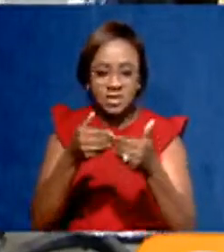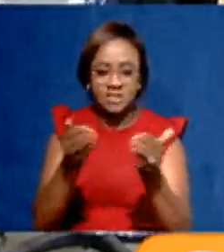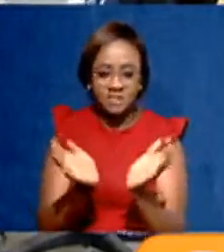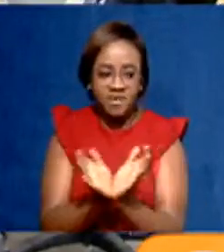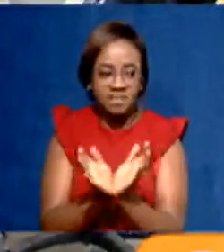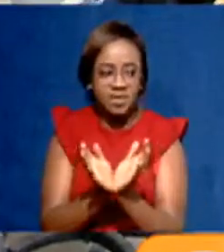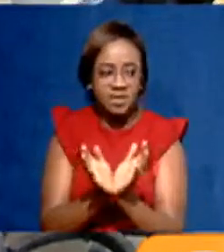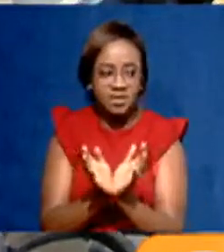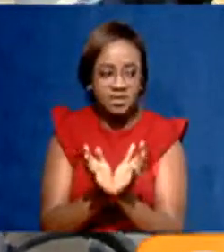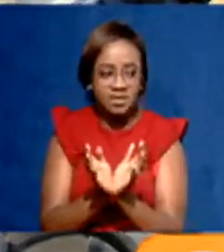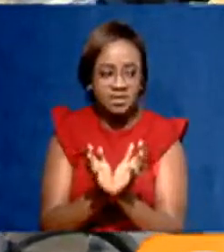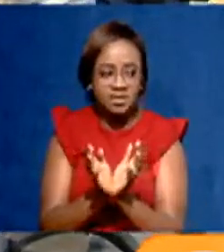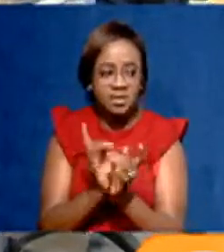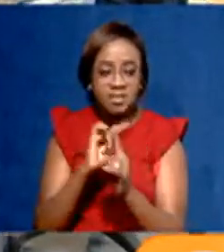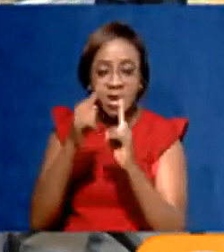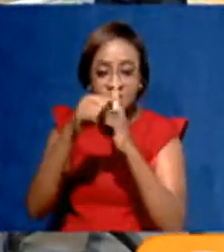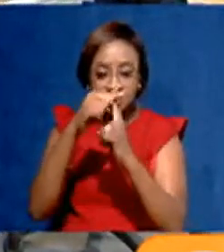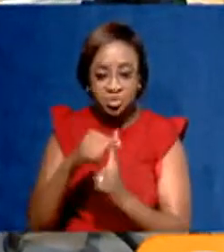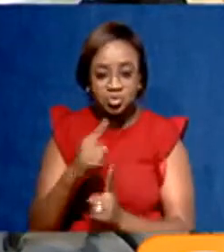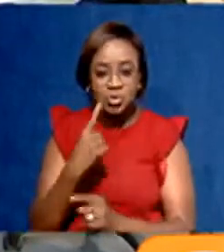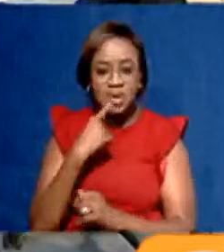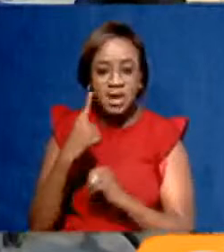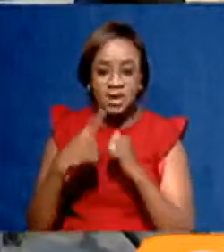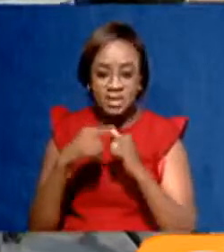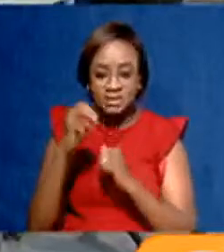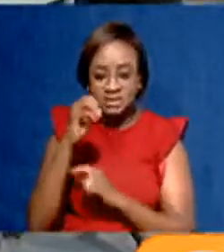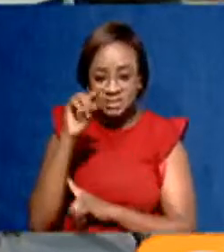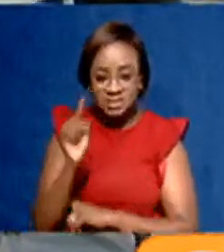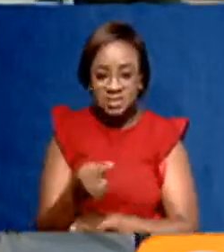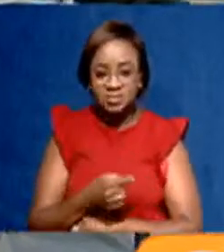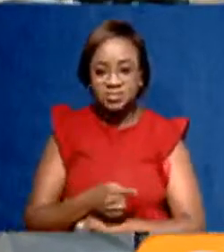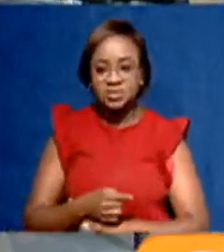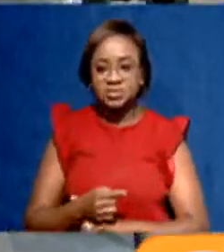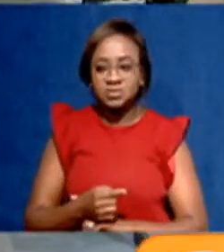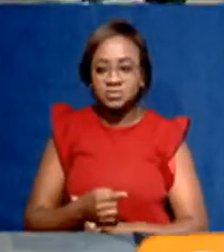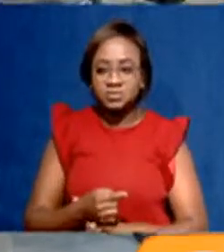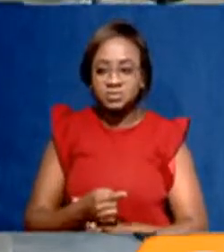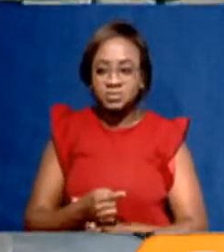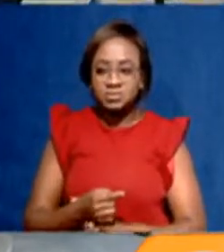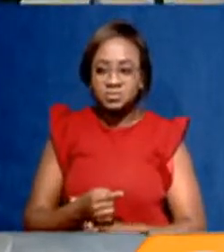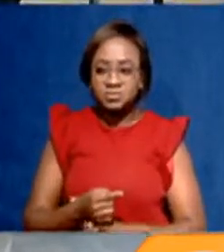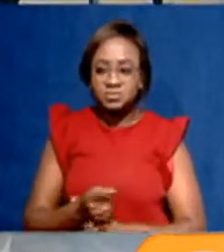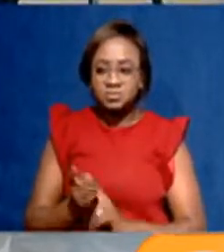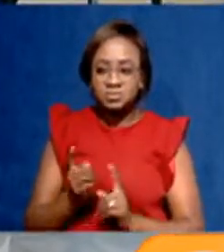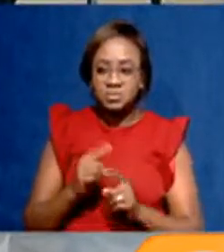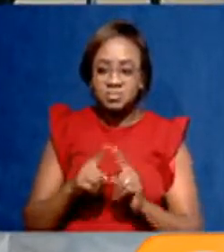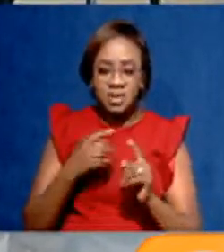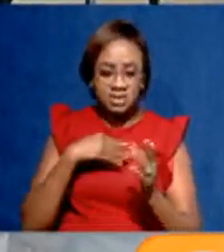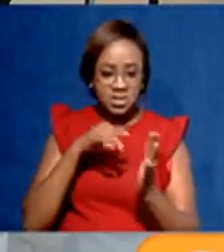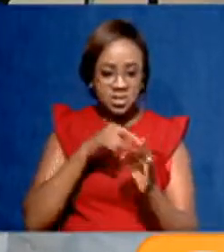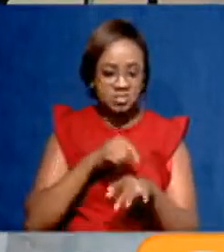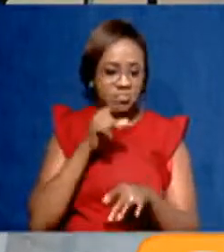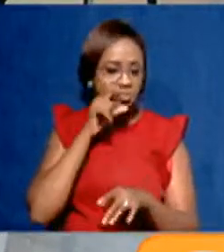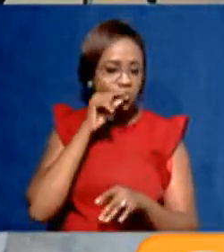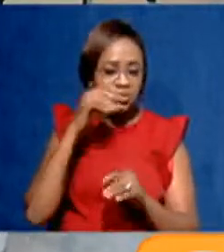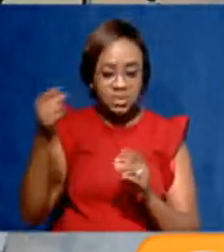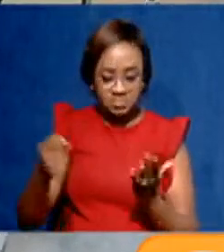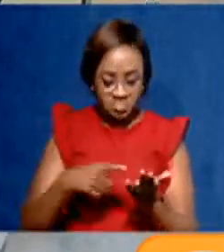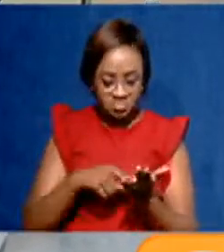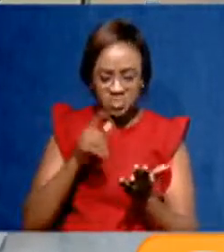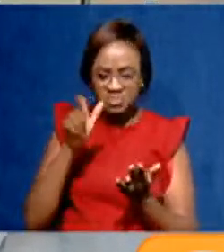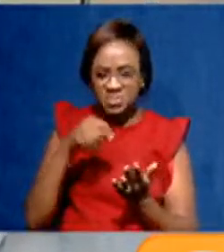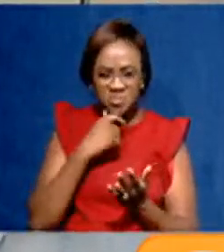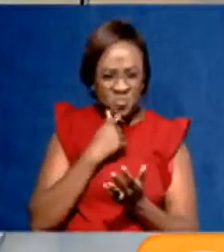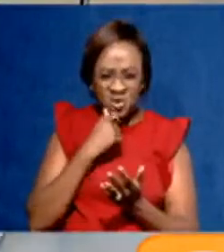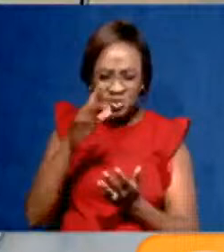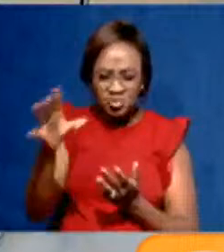so I beg your pardon. About 160,000 individual beneficiaries. Okay. So there's a question here on X, because someone is wondering how